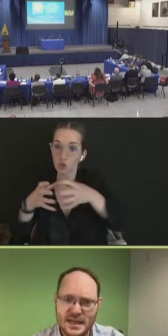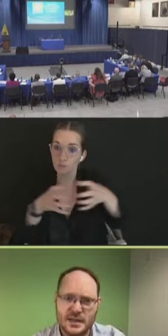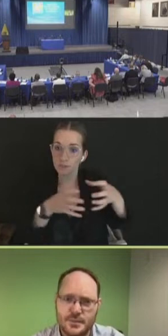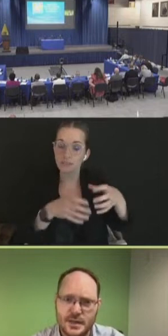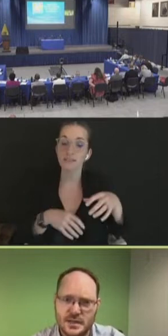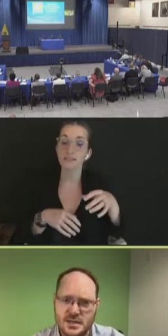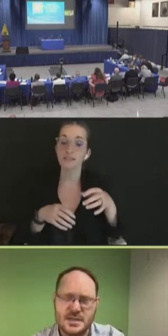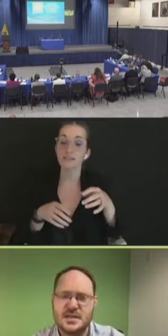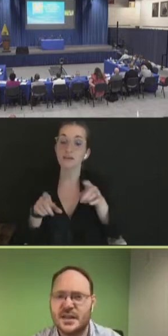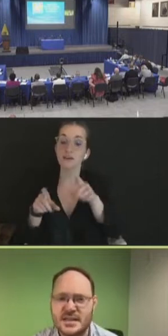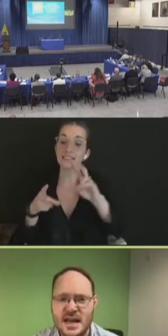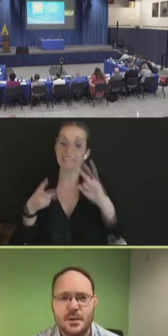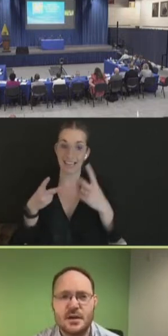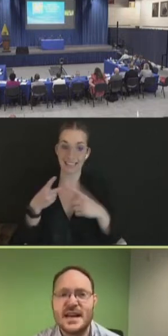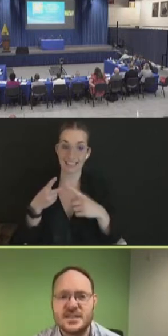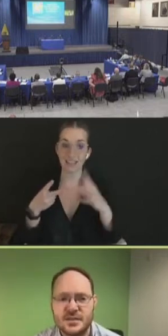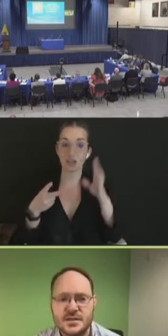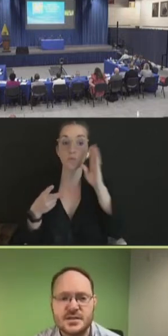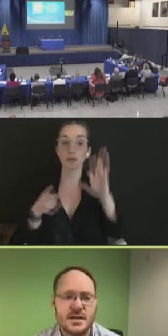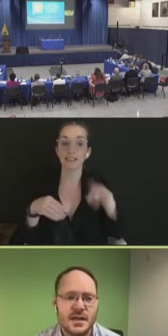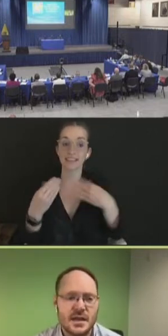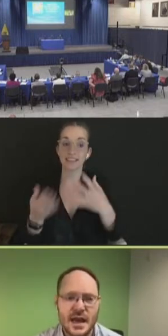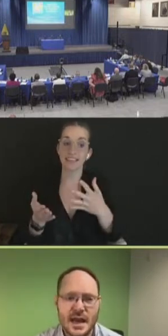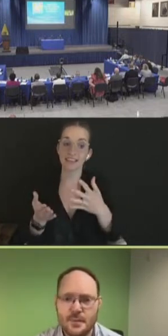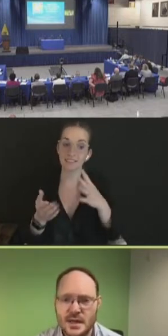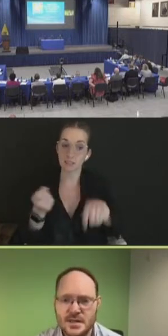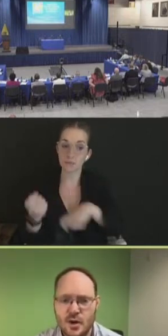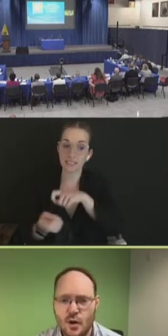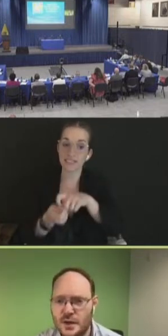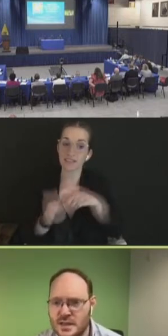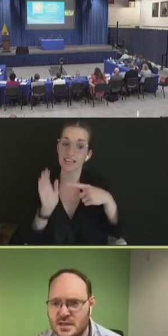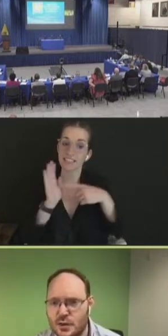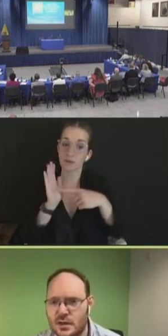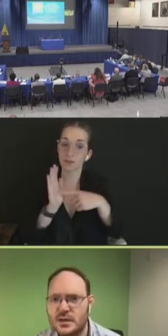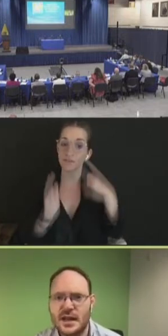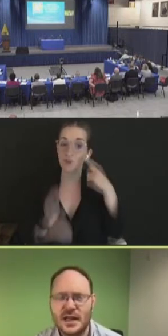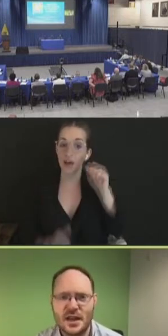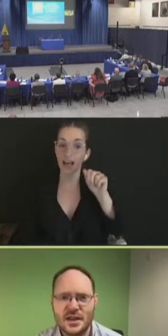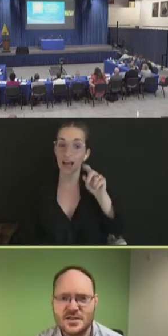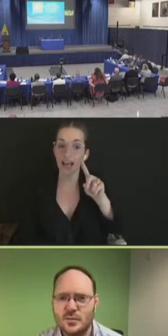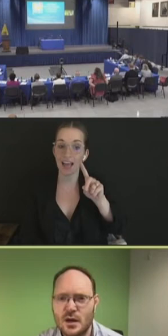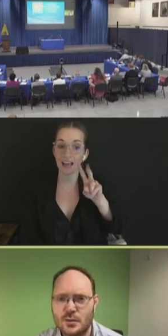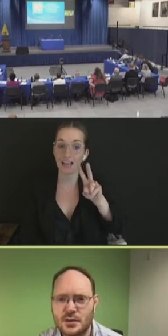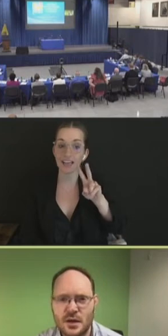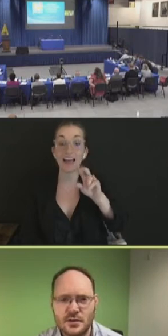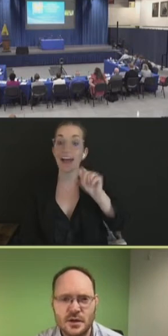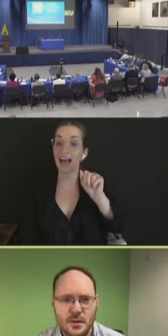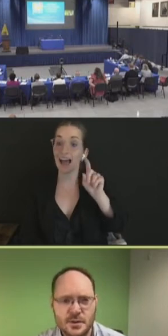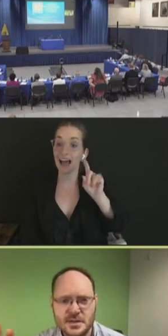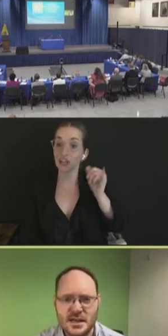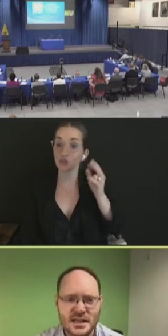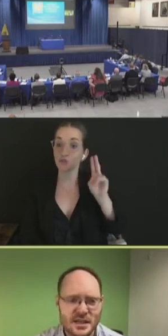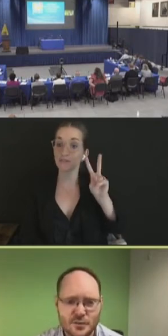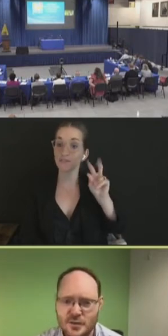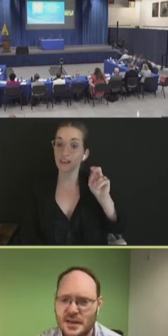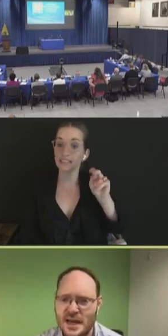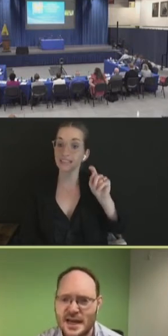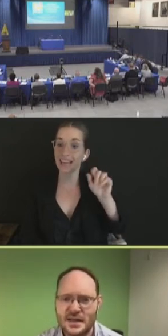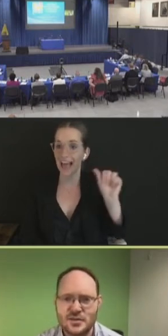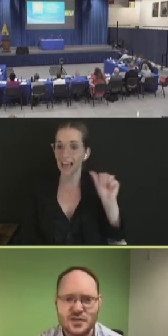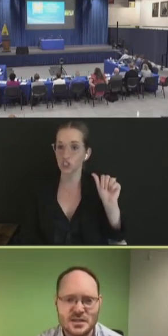a specific example of adjuvants. And so hopefully this will align somewhat with Dr. Hopkins' idea